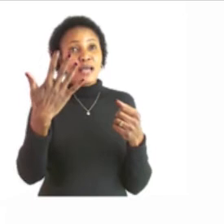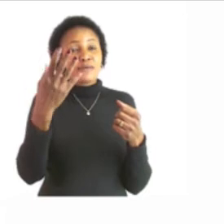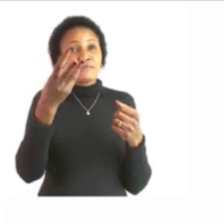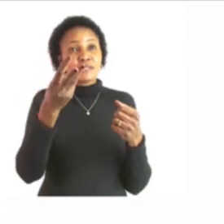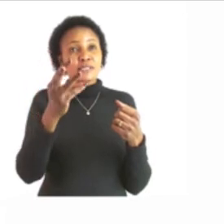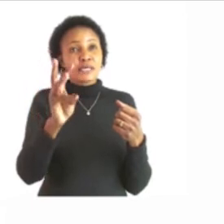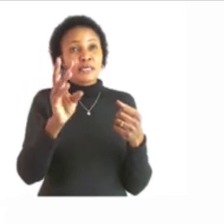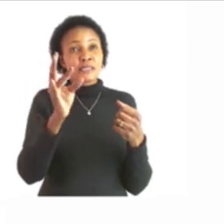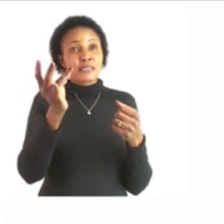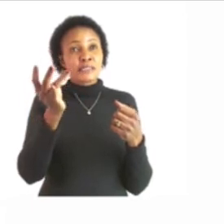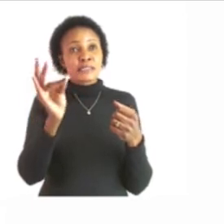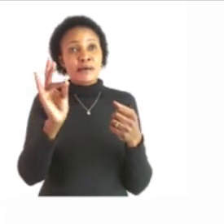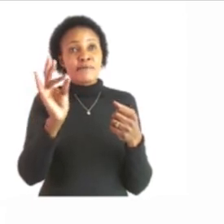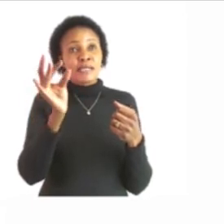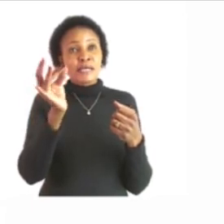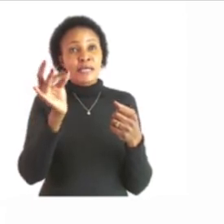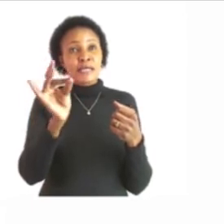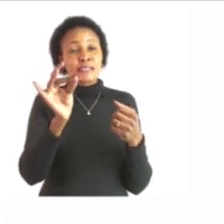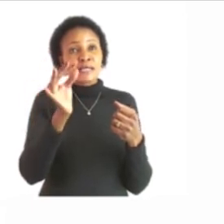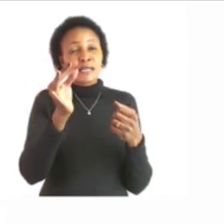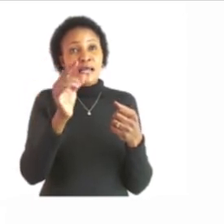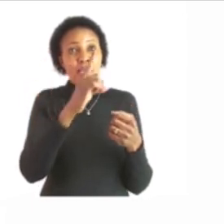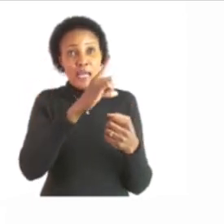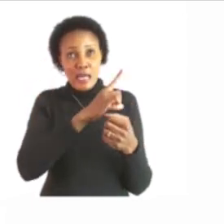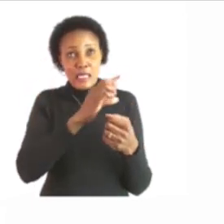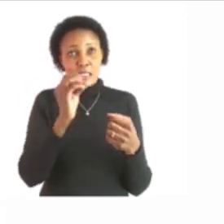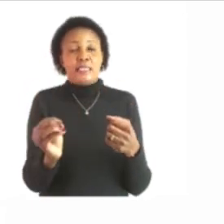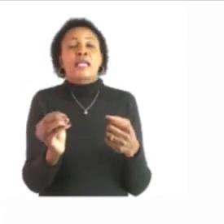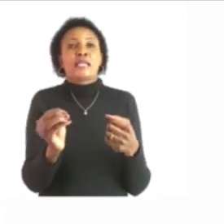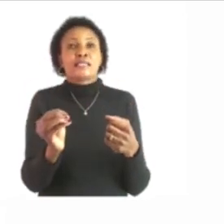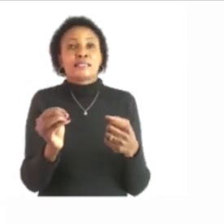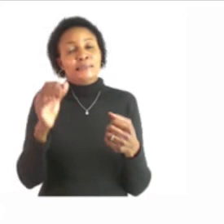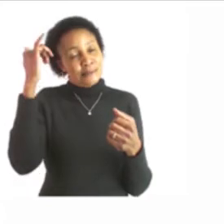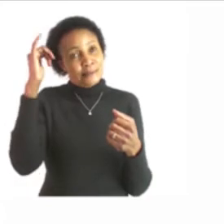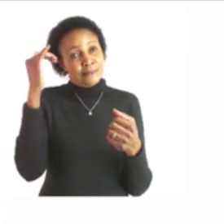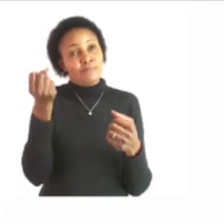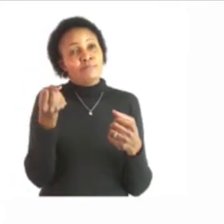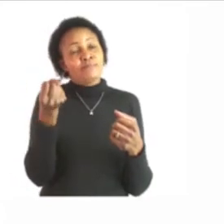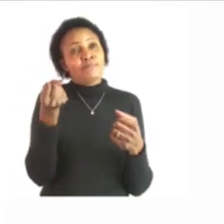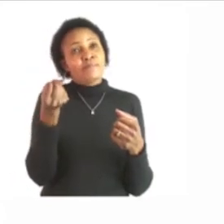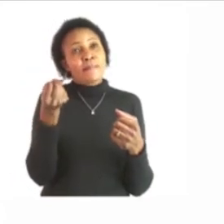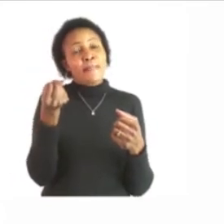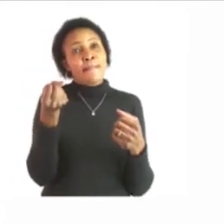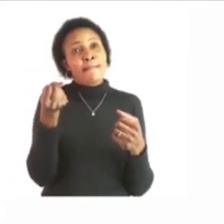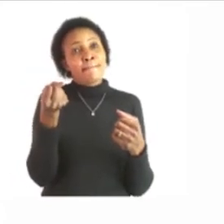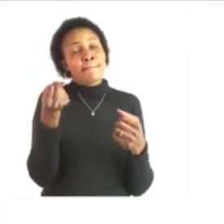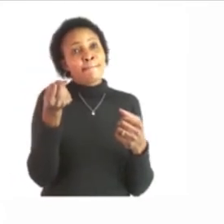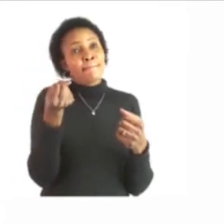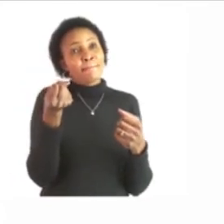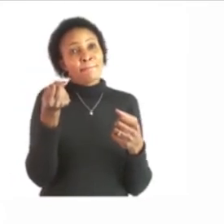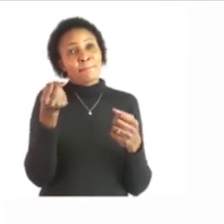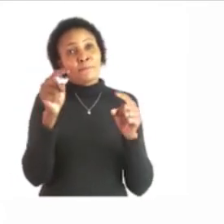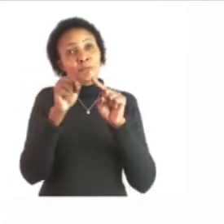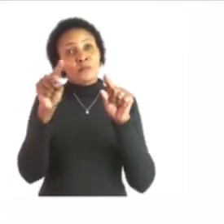5, 6, 7, 8, 9, 10 taxis. There are 10 taxis. Now in the first